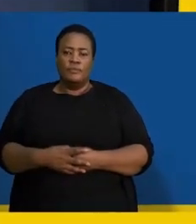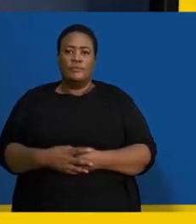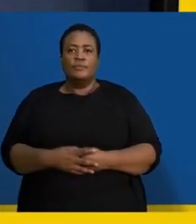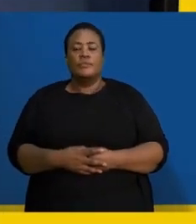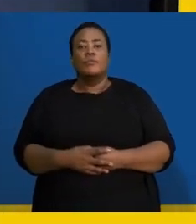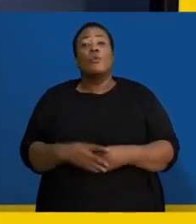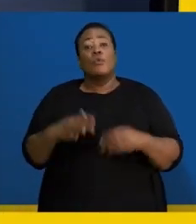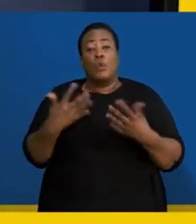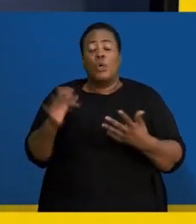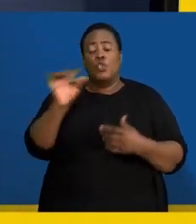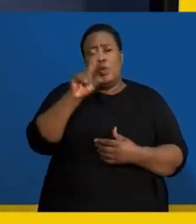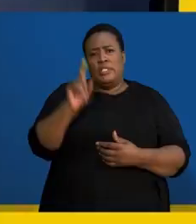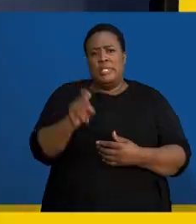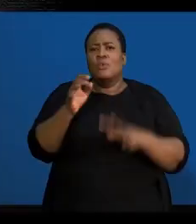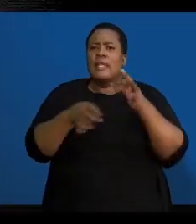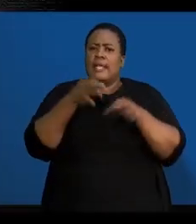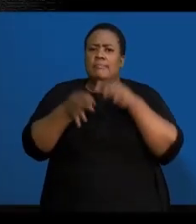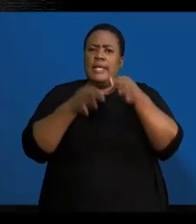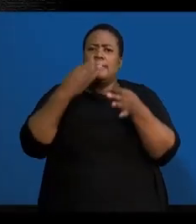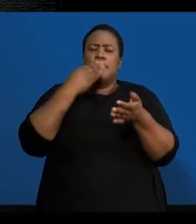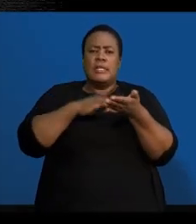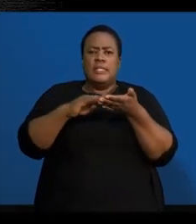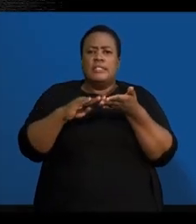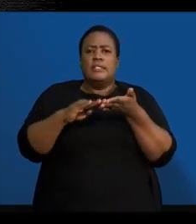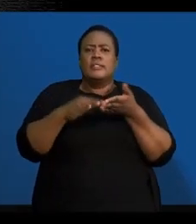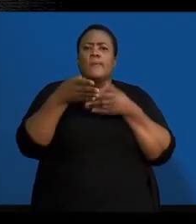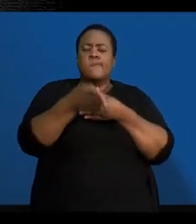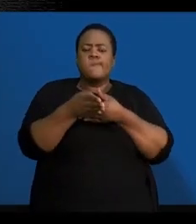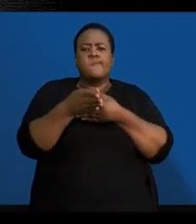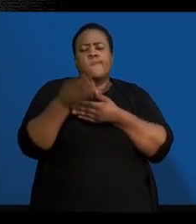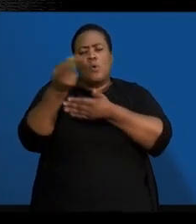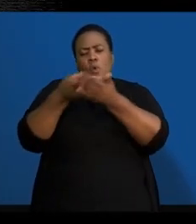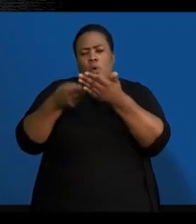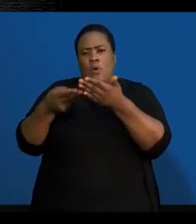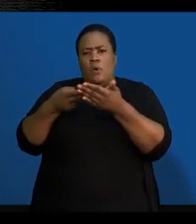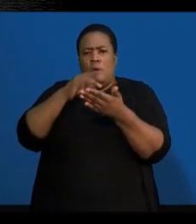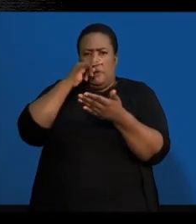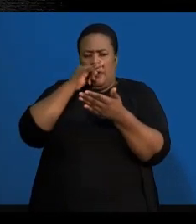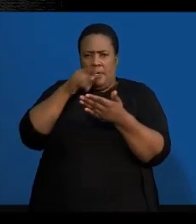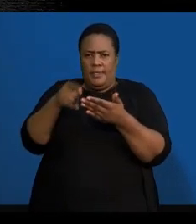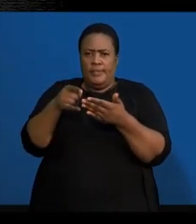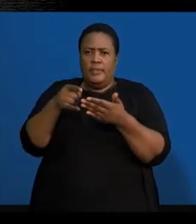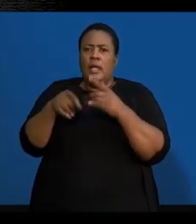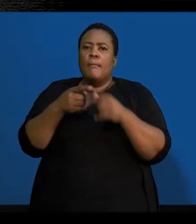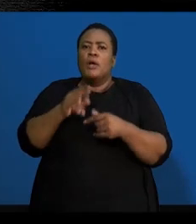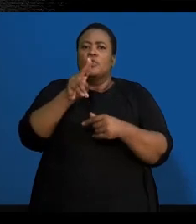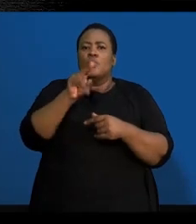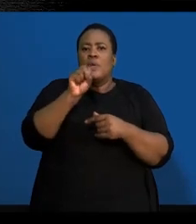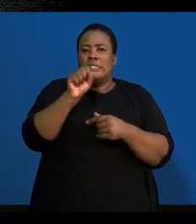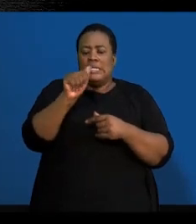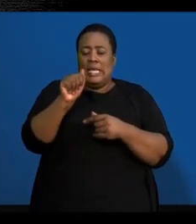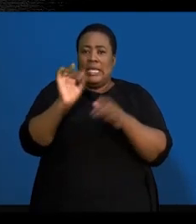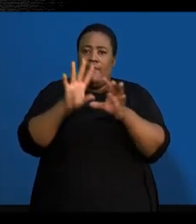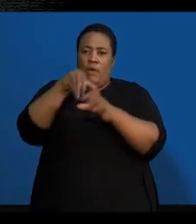So the question is, explain the messages that are conveyed in the cartoon regarding the USA's involvement in